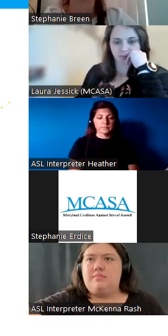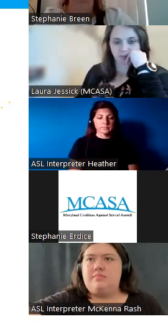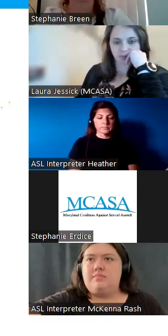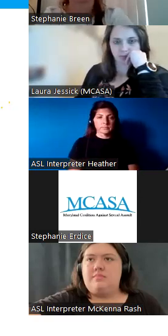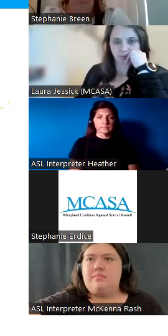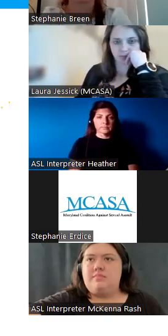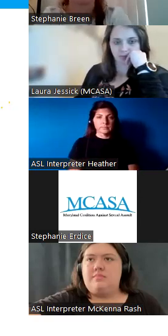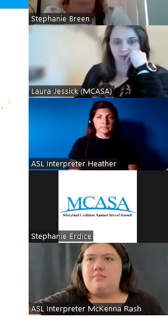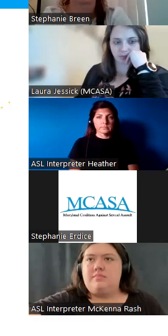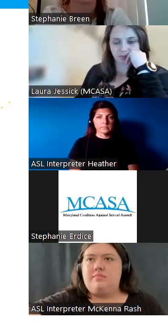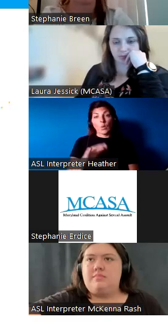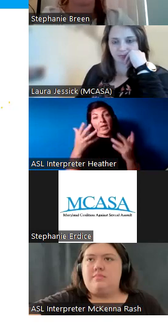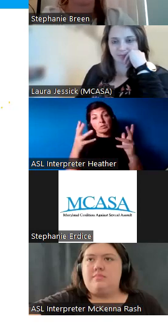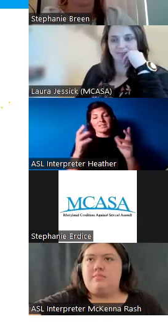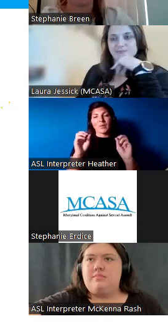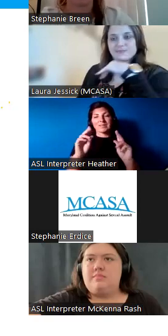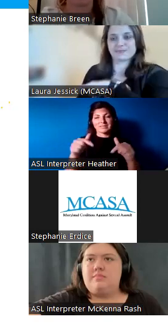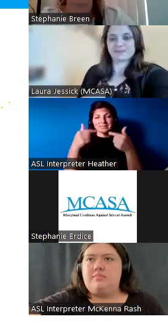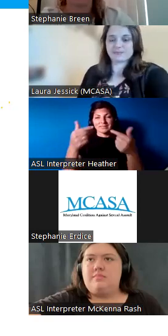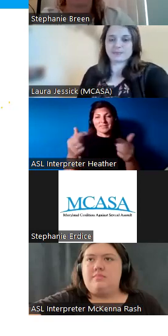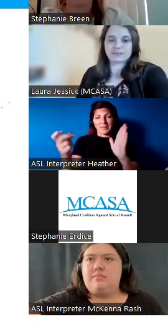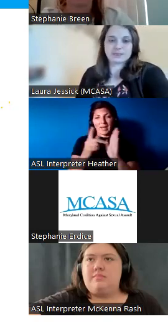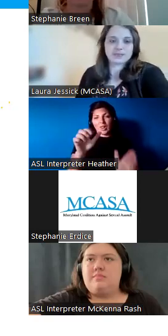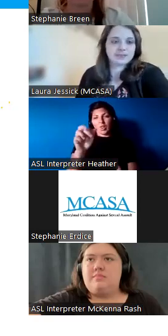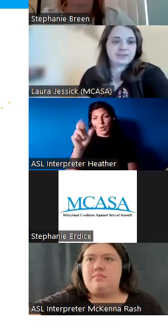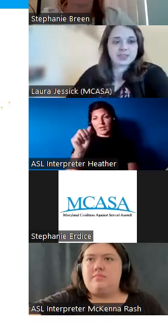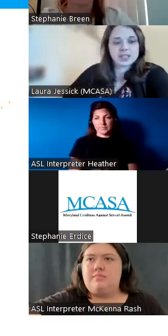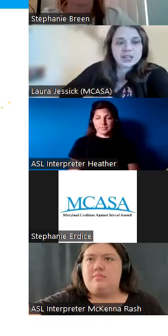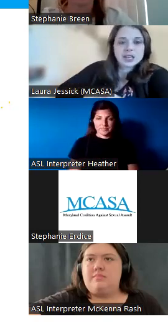Oh, that was it. And so I'll go ahead and pass it back to Laura.